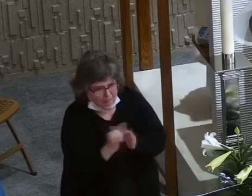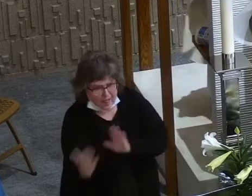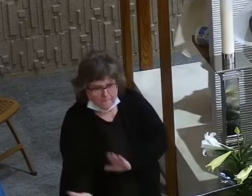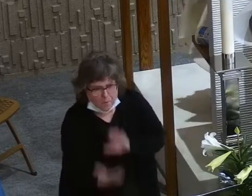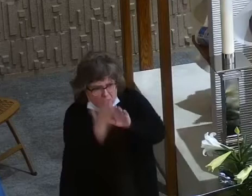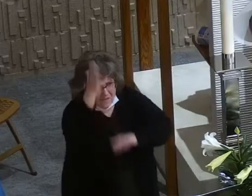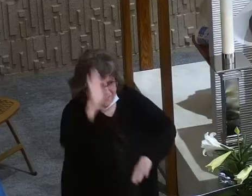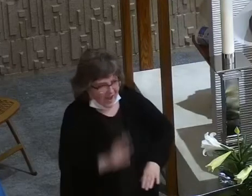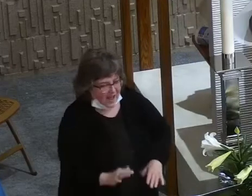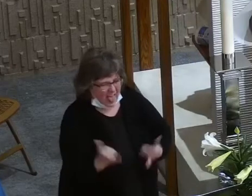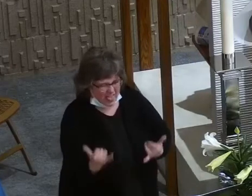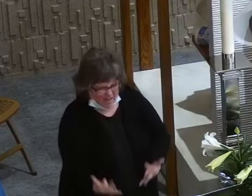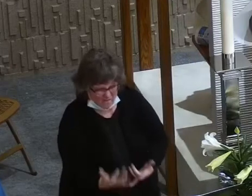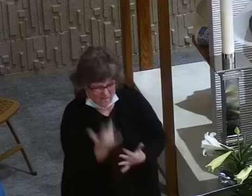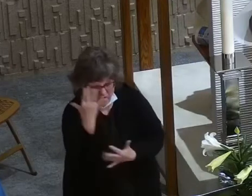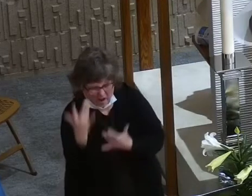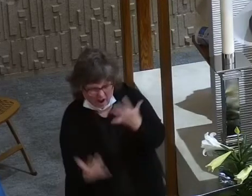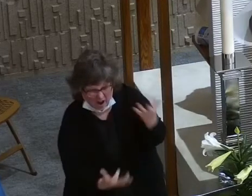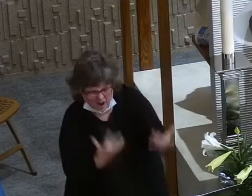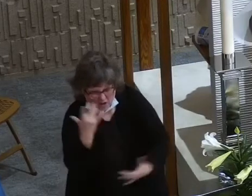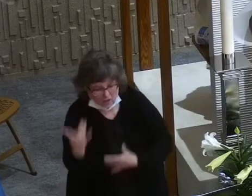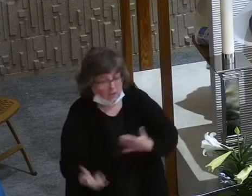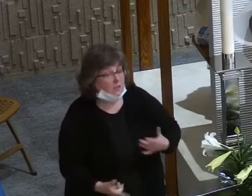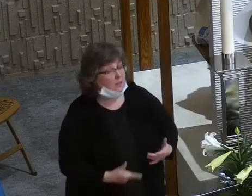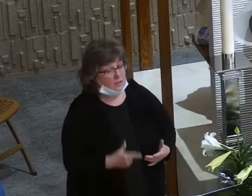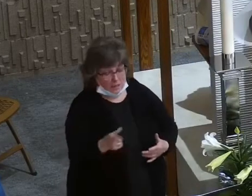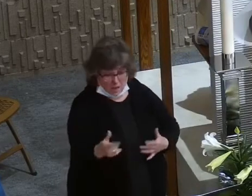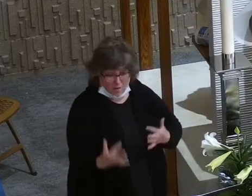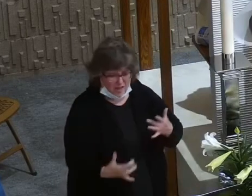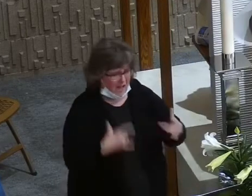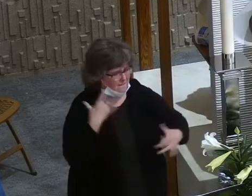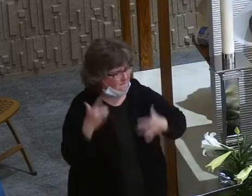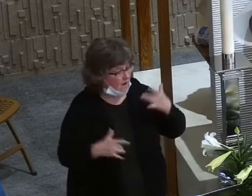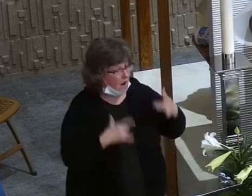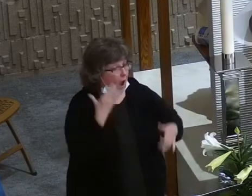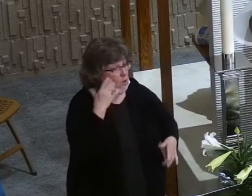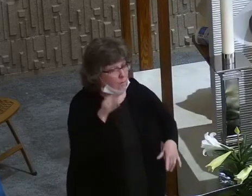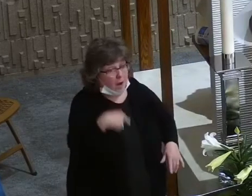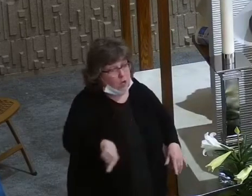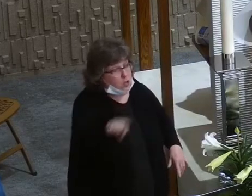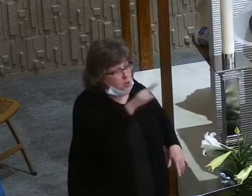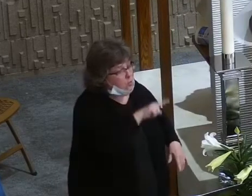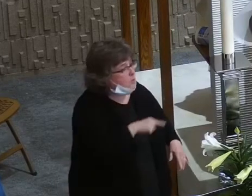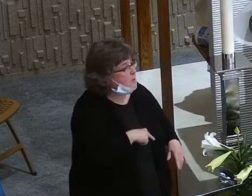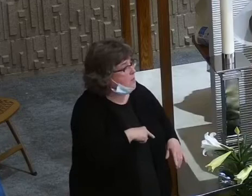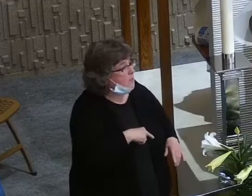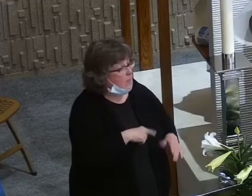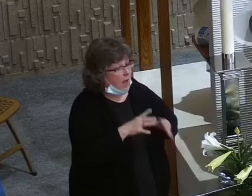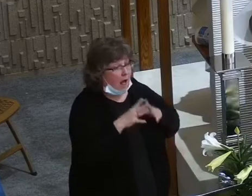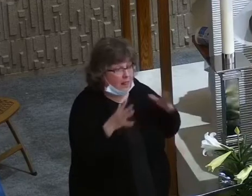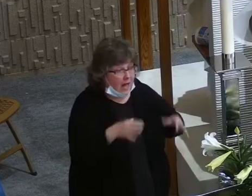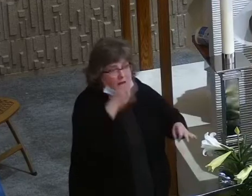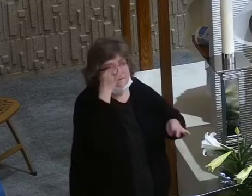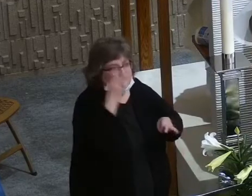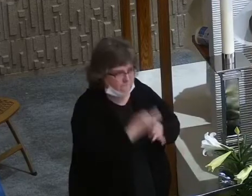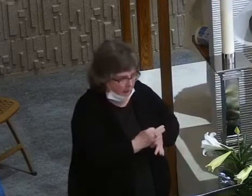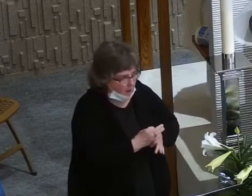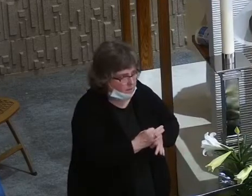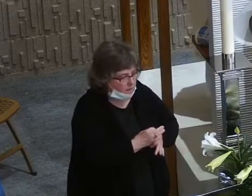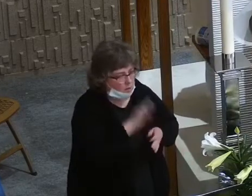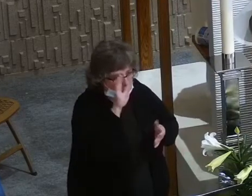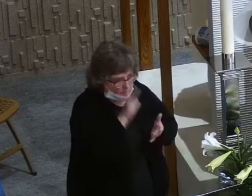the presence of God, but he was on fire. I don't know about you. It takes an awful lot of faith